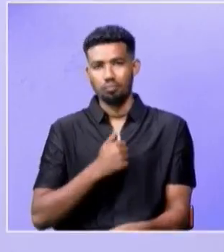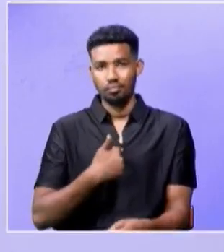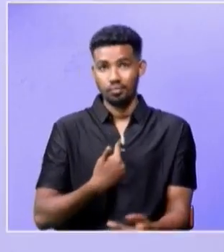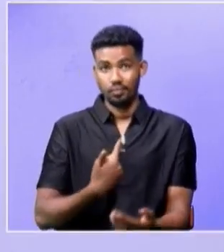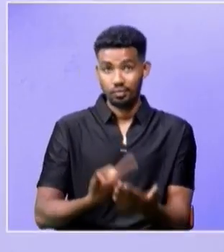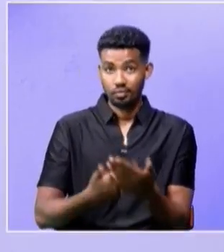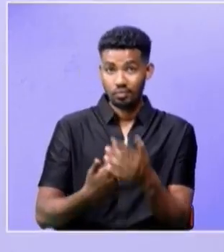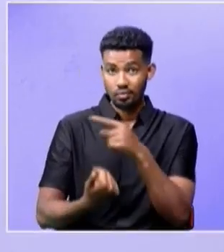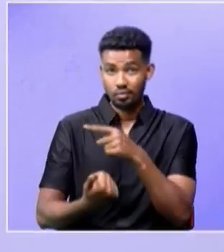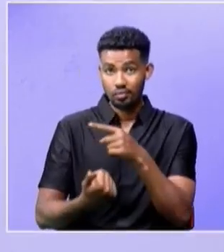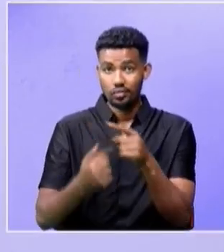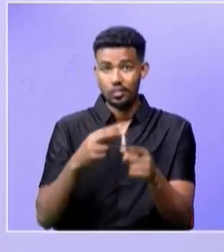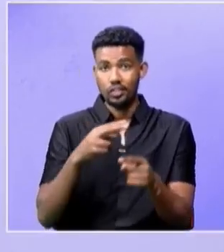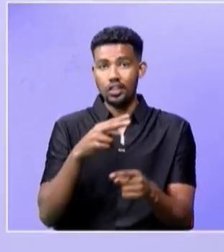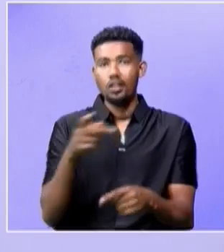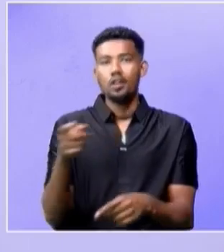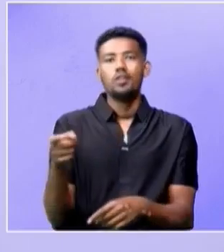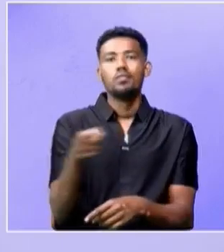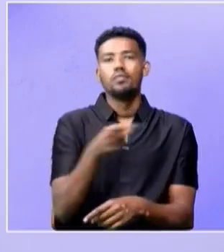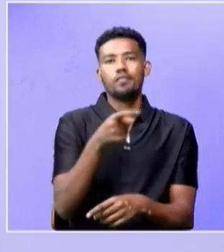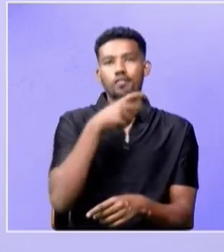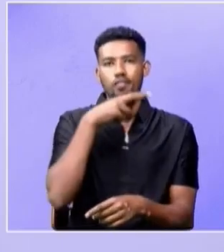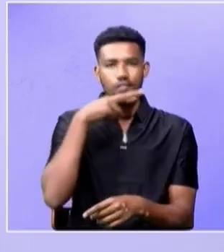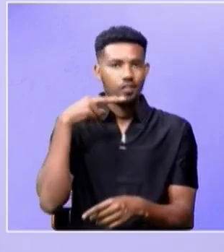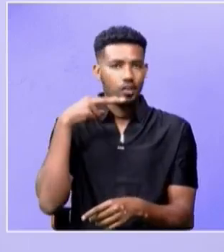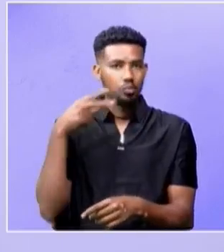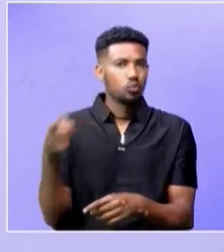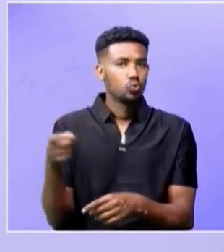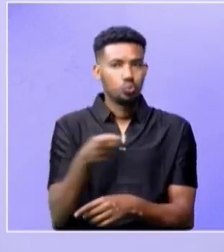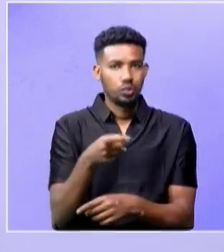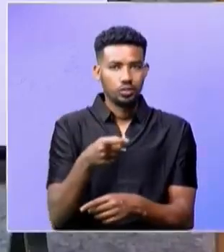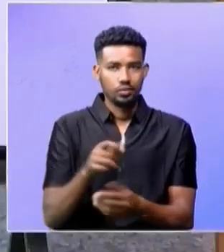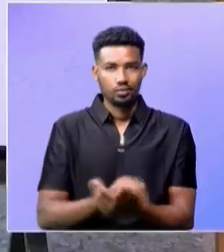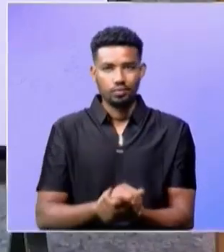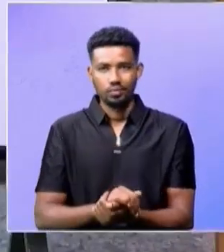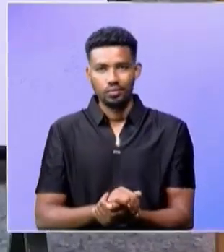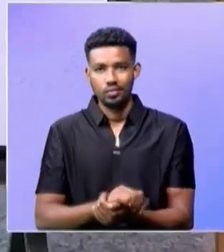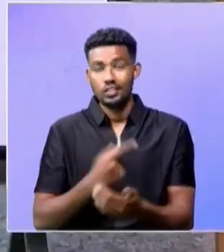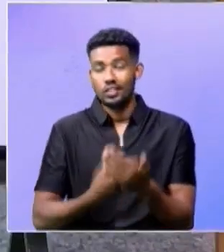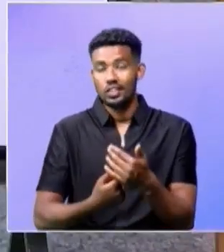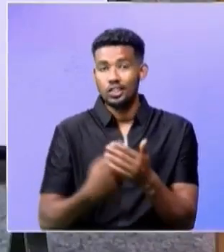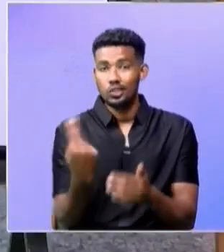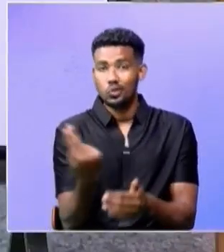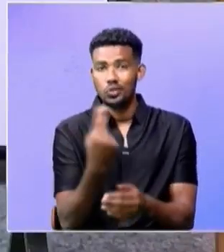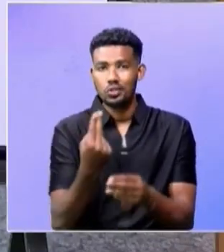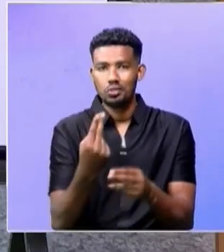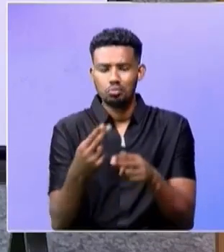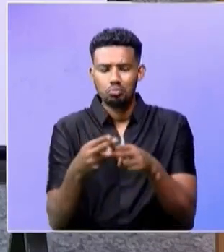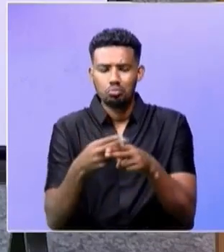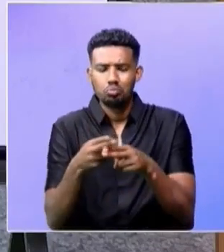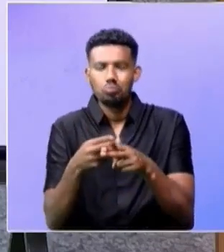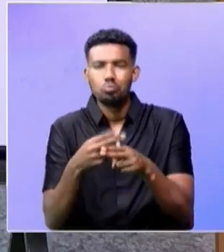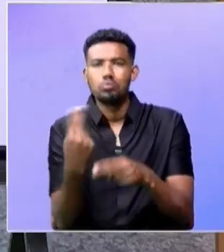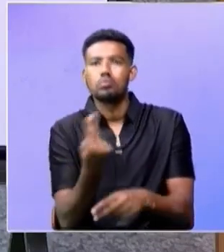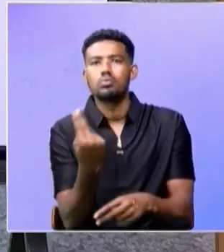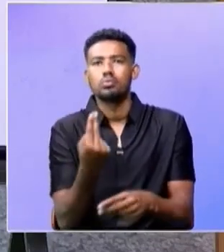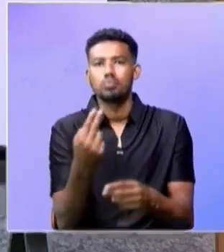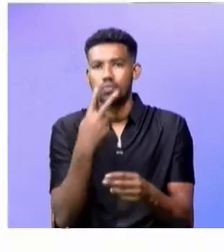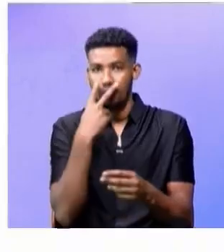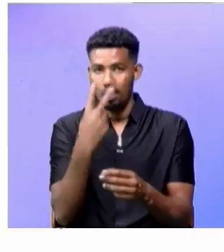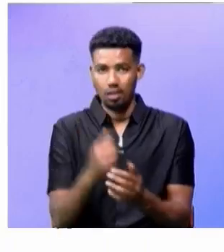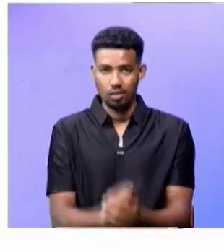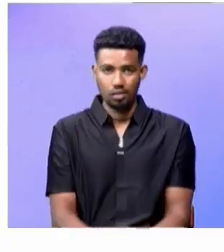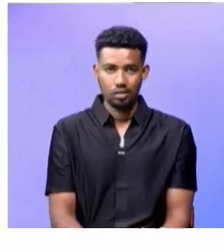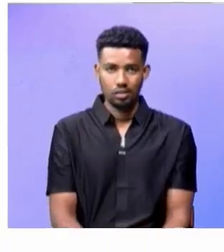This is verb to be. Let us contract it and let us use this as a short form of words.